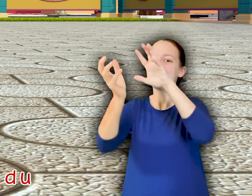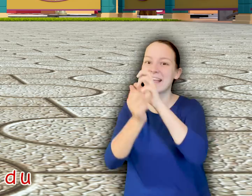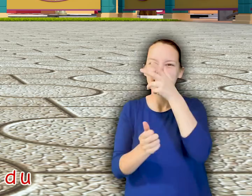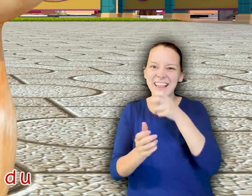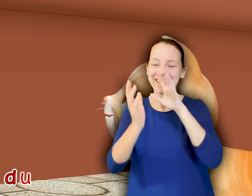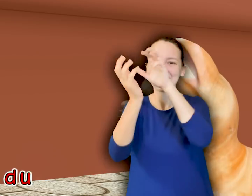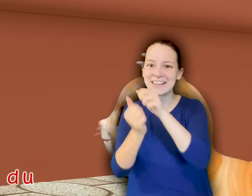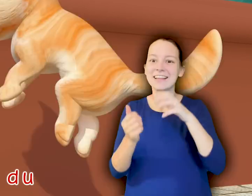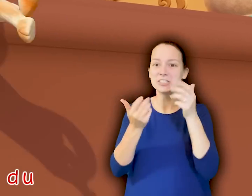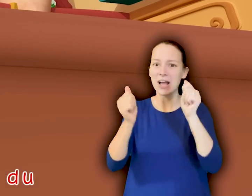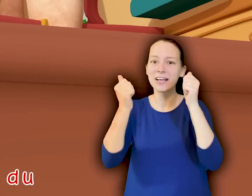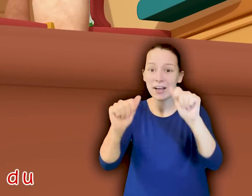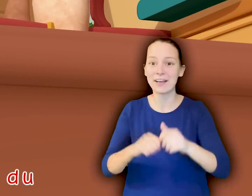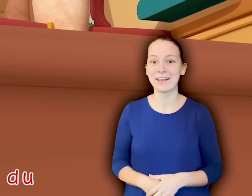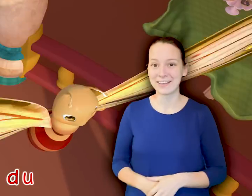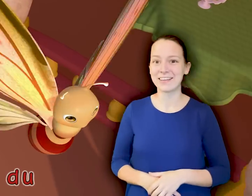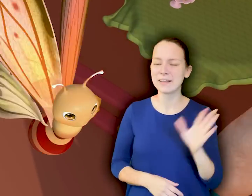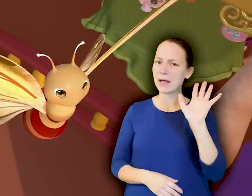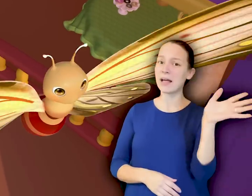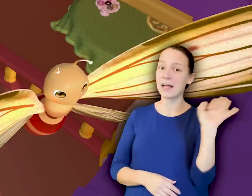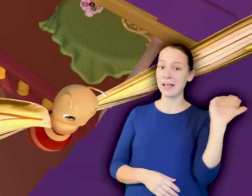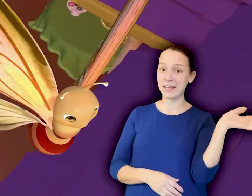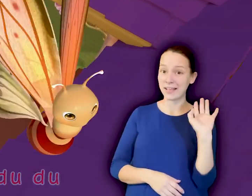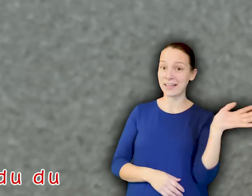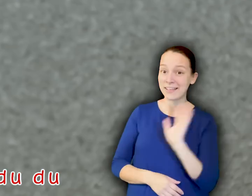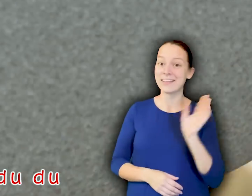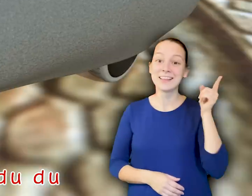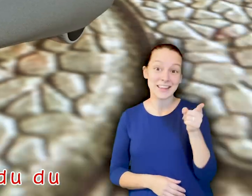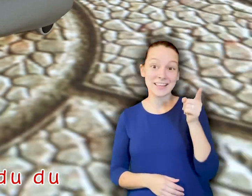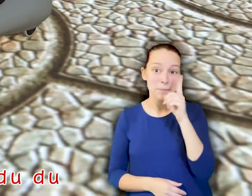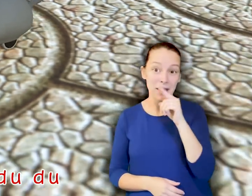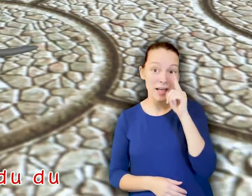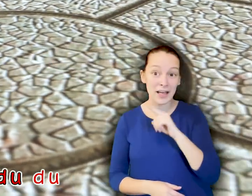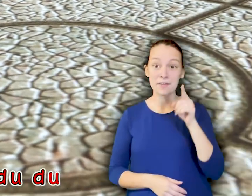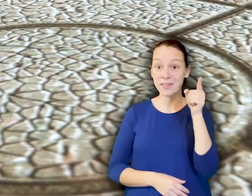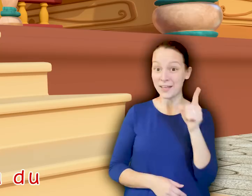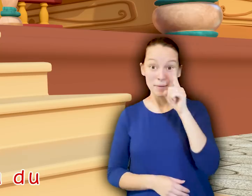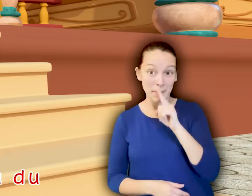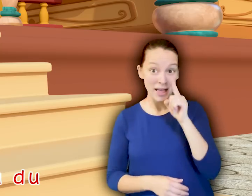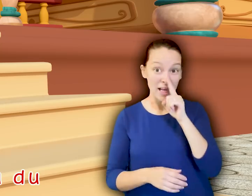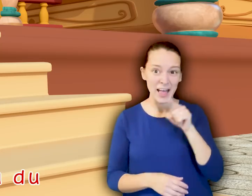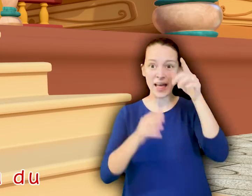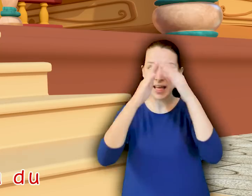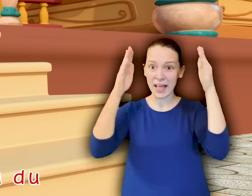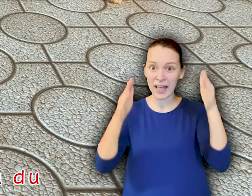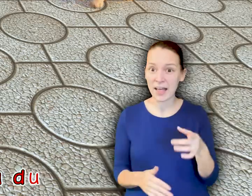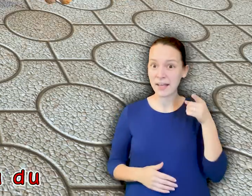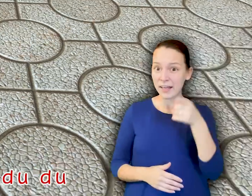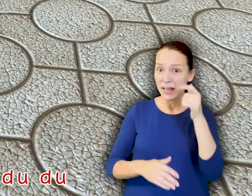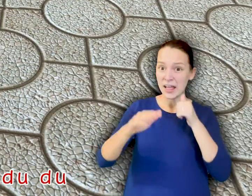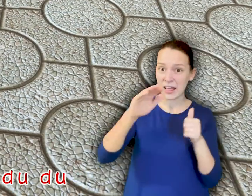catch a fly try and try wave goodbye there's a mountain in the